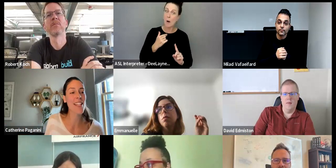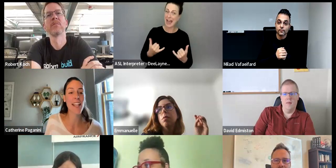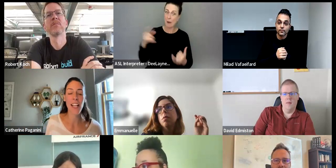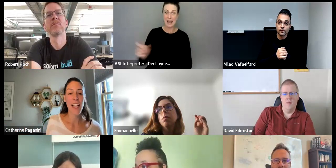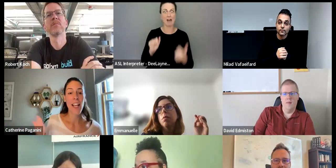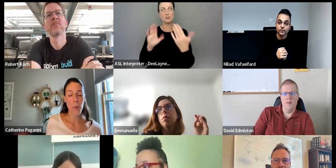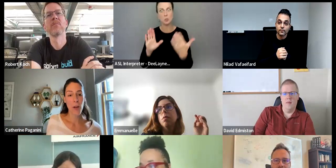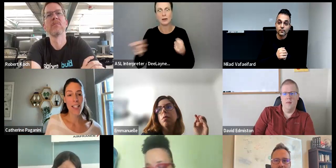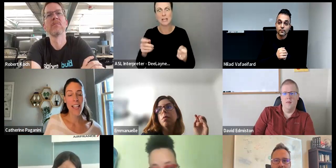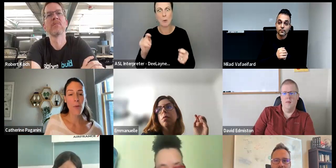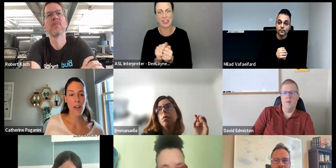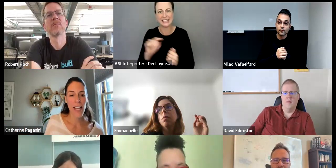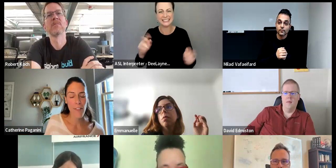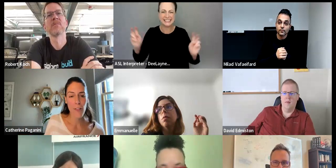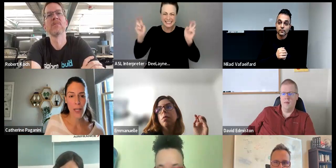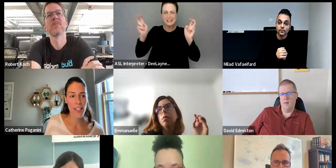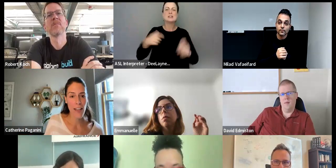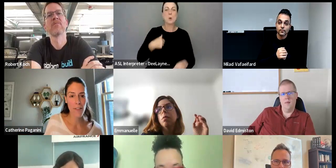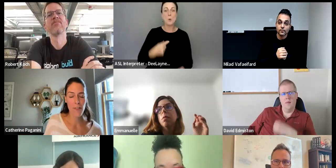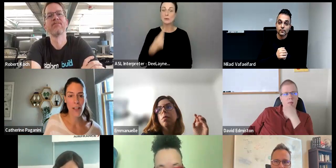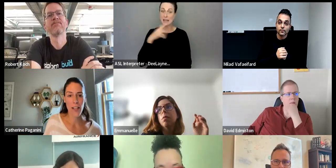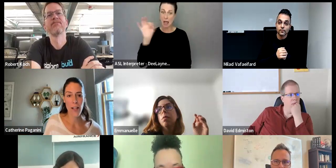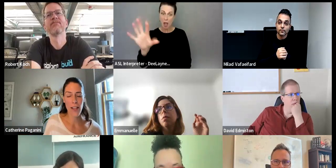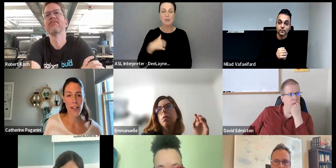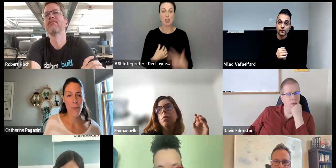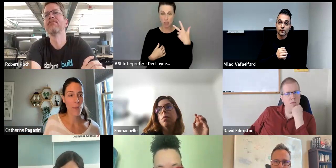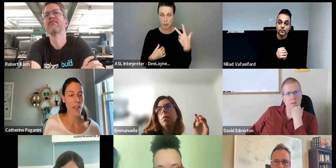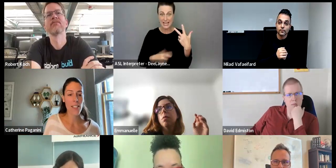it, right? So it's like, we're going to say, we're going to have three deaf